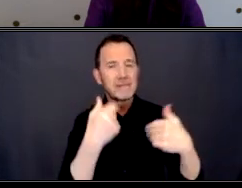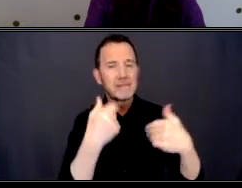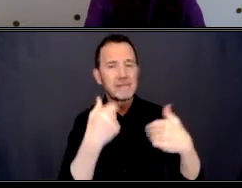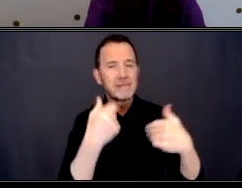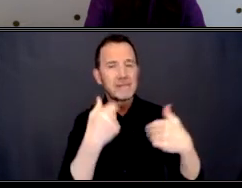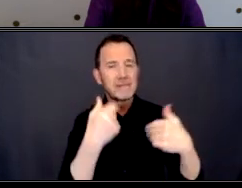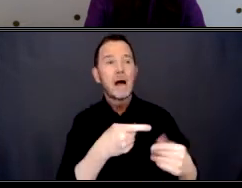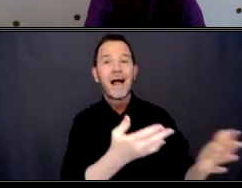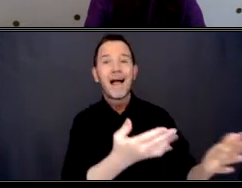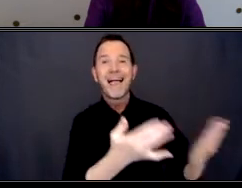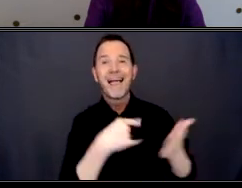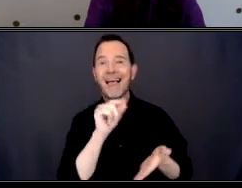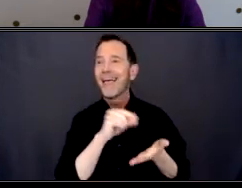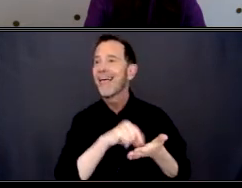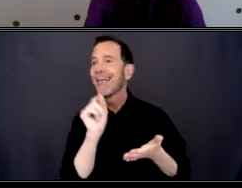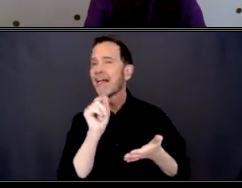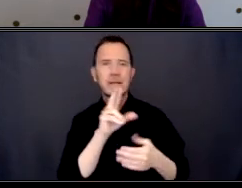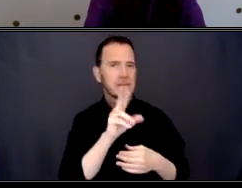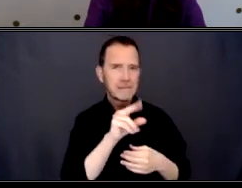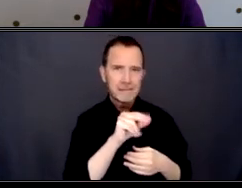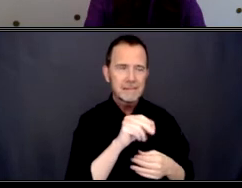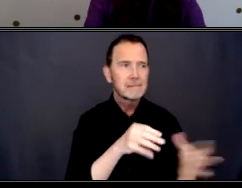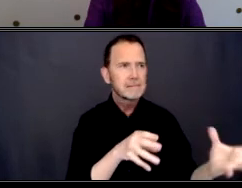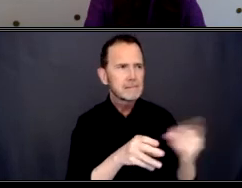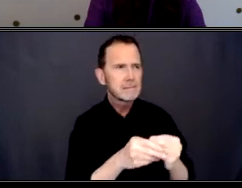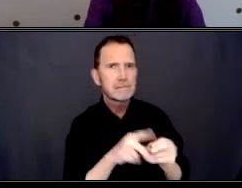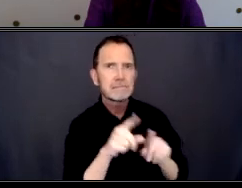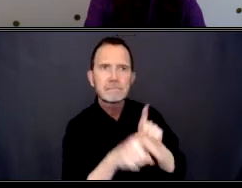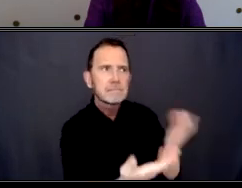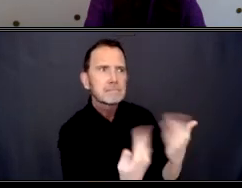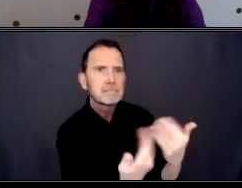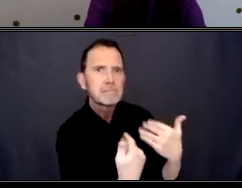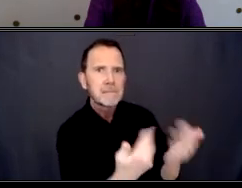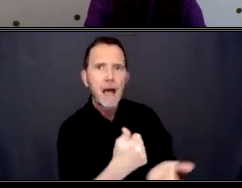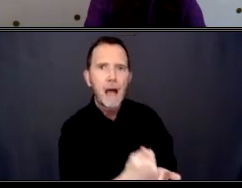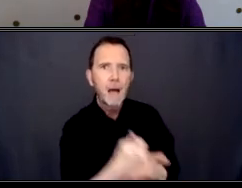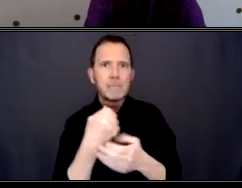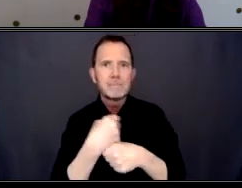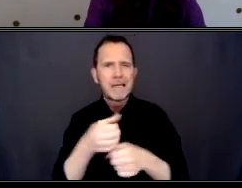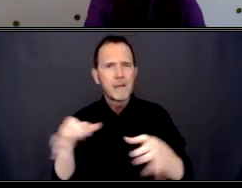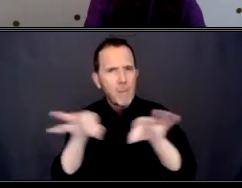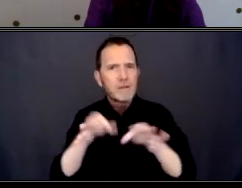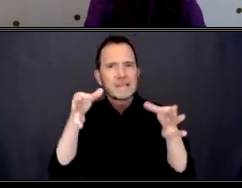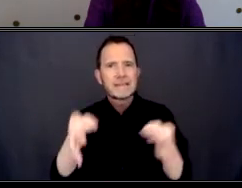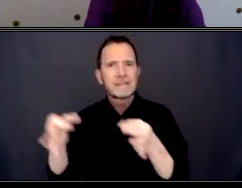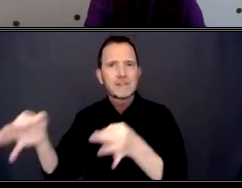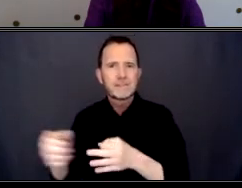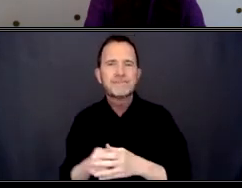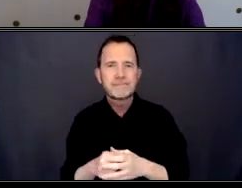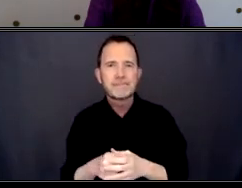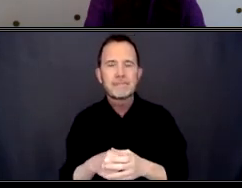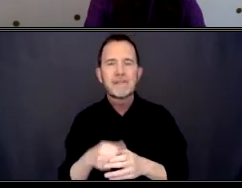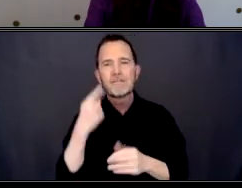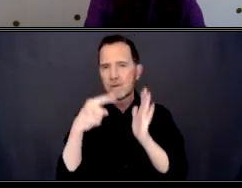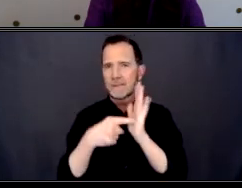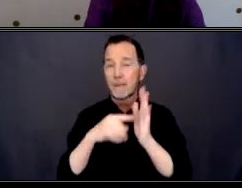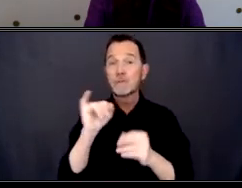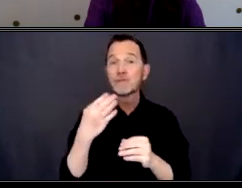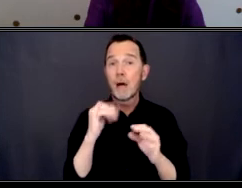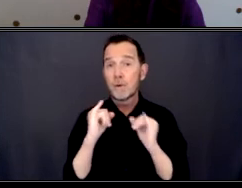that in mind, one of the things we're doing is, and this has to do with job interviews, for example,